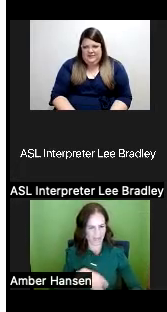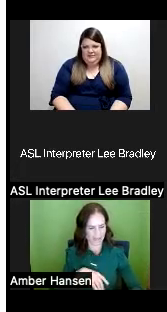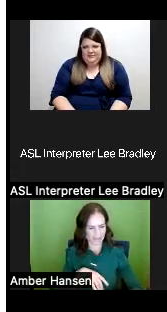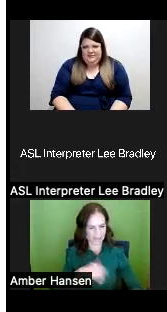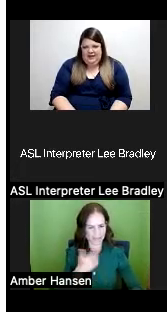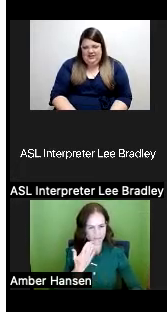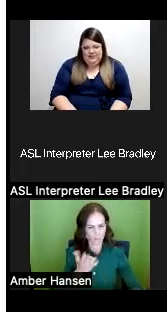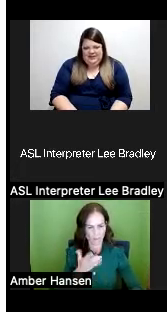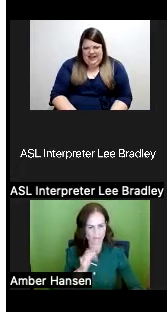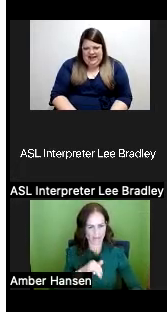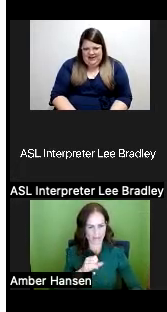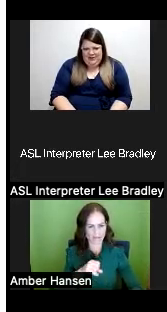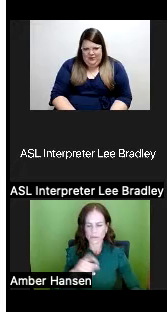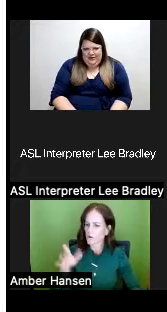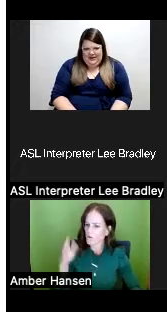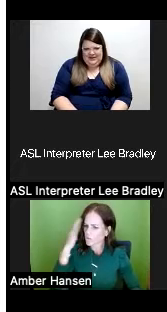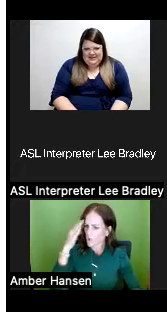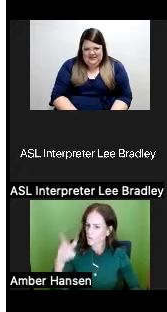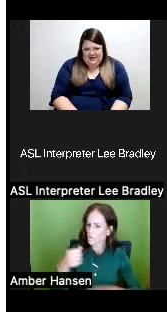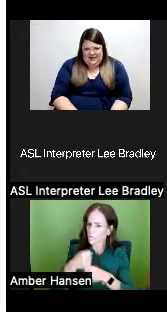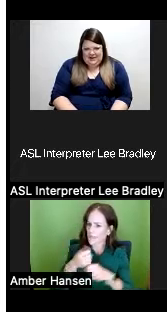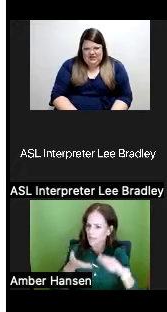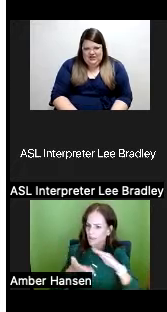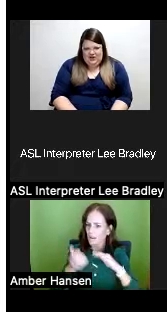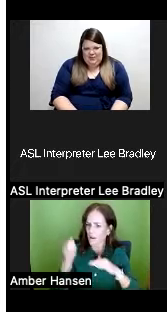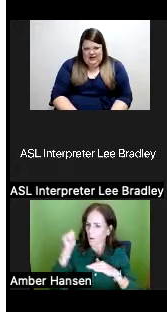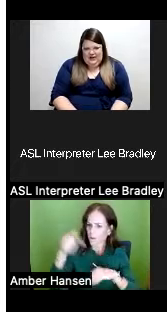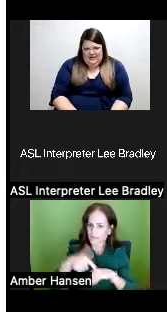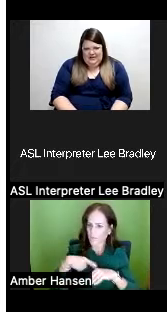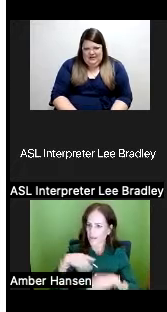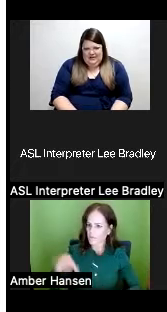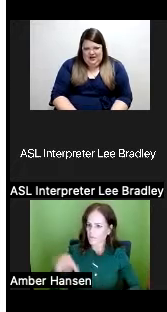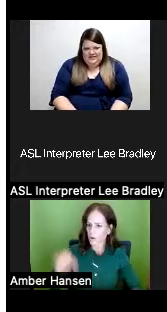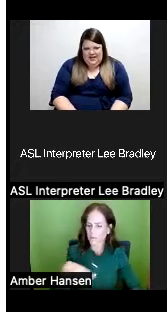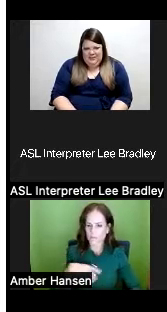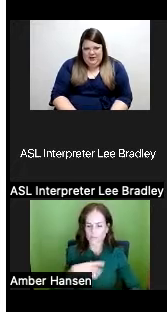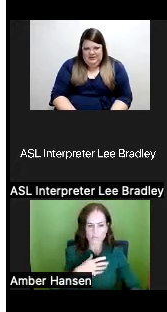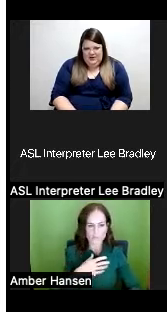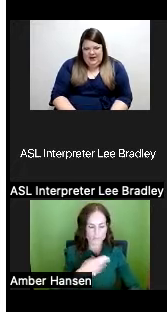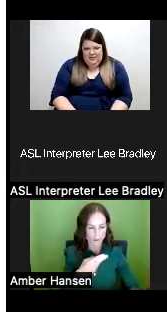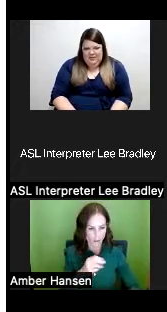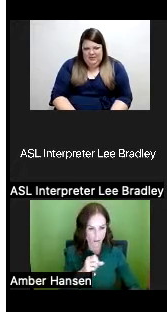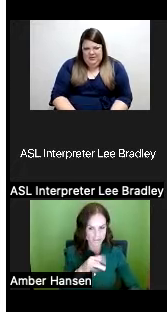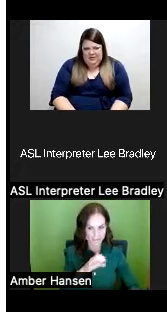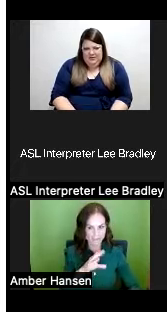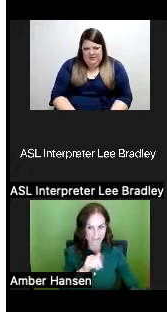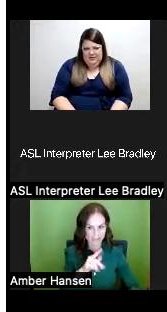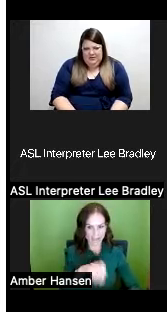recipe?" And she said, "What is that? I don't know what that is." She said, "You make it all the time when I was growing up."